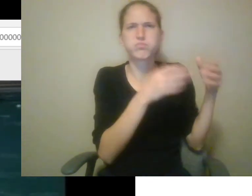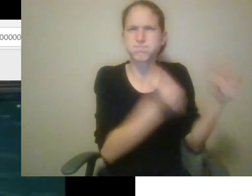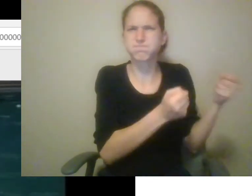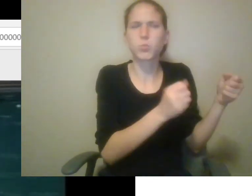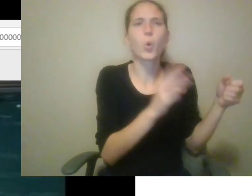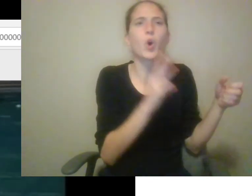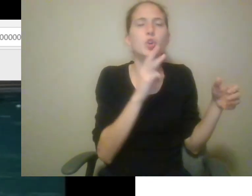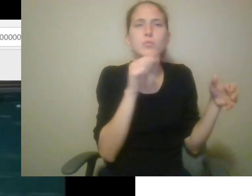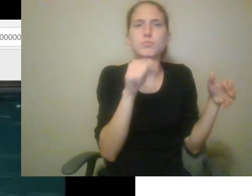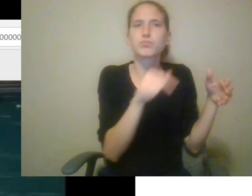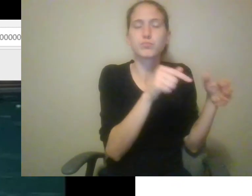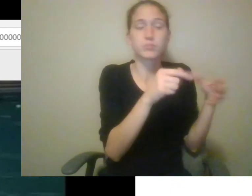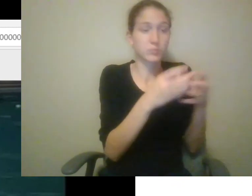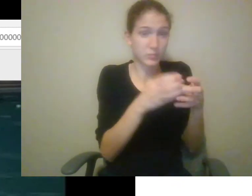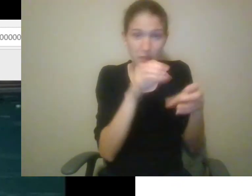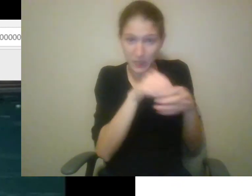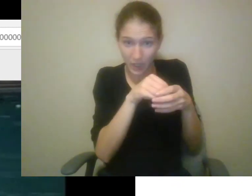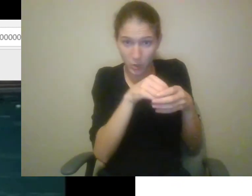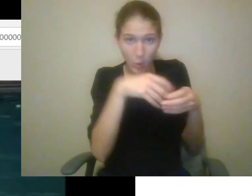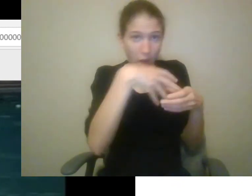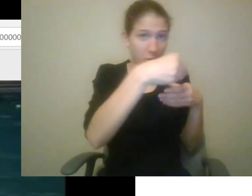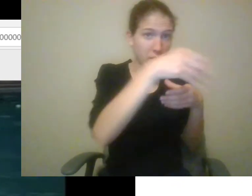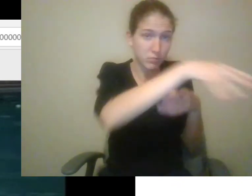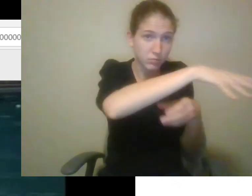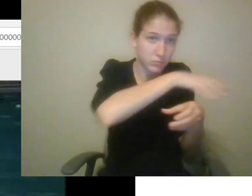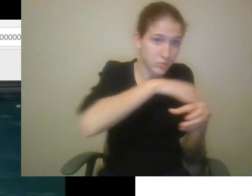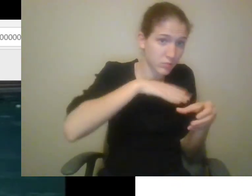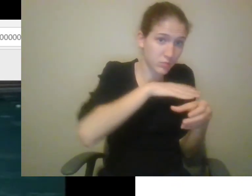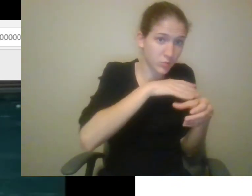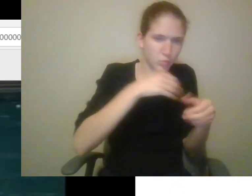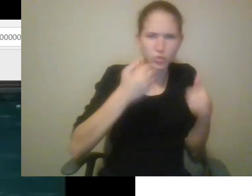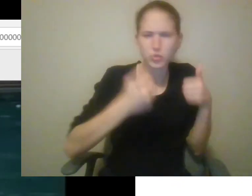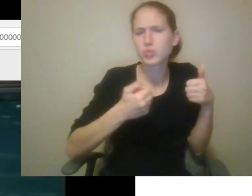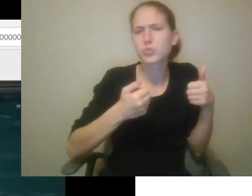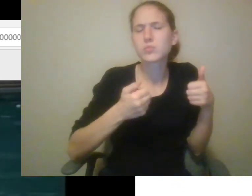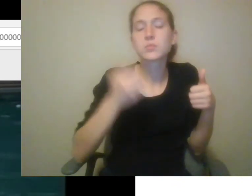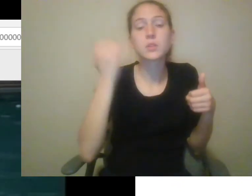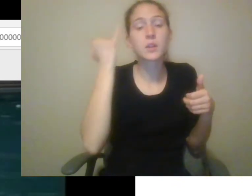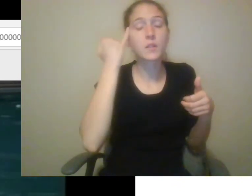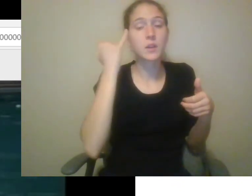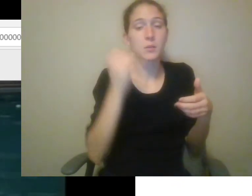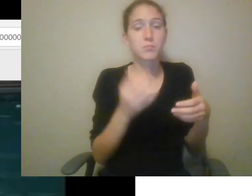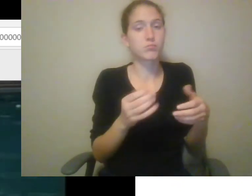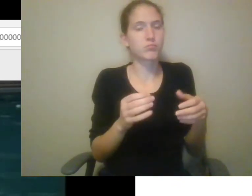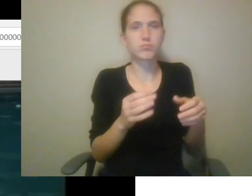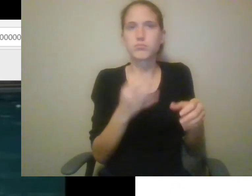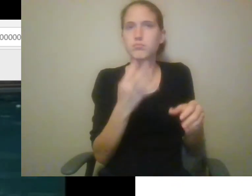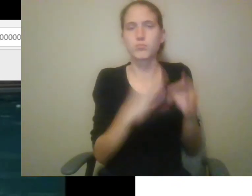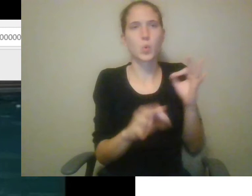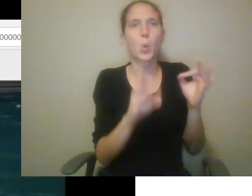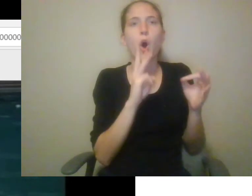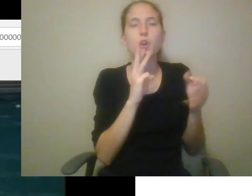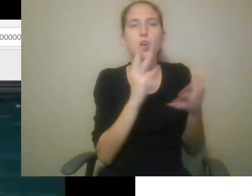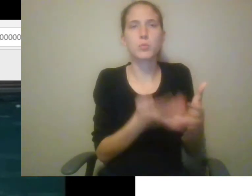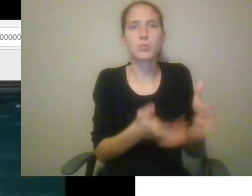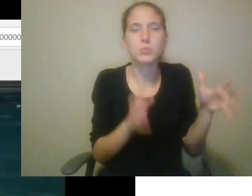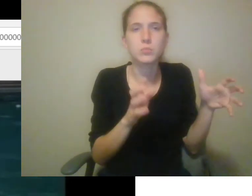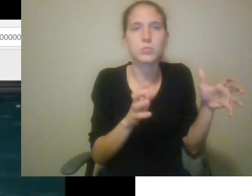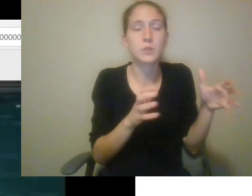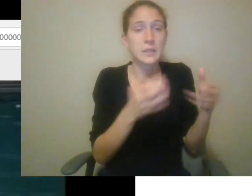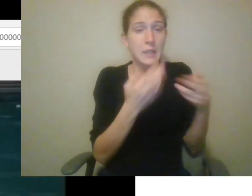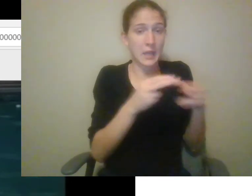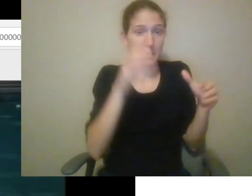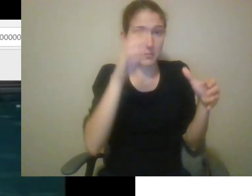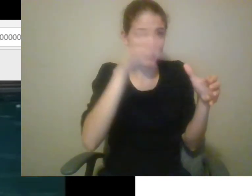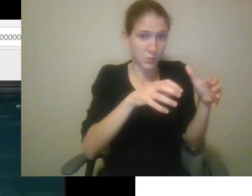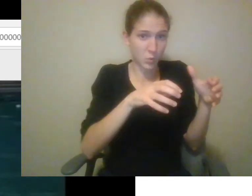If I put the egg in pure water, this is what has a little bit of stuff in it. If I put an egg in pure water, where would there be a higher